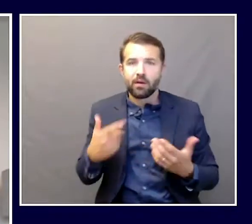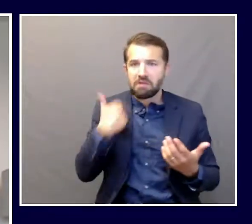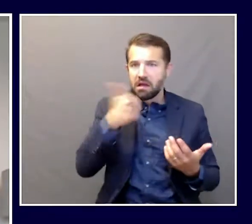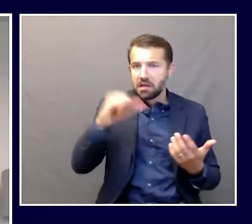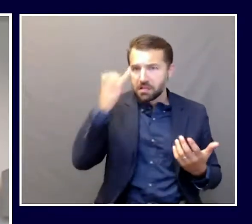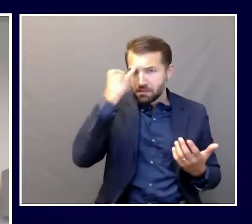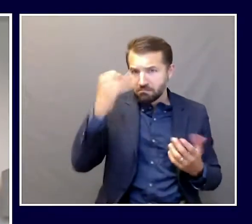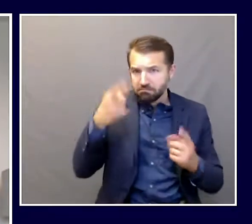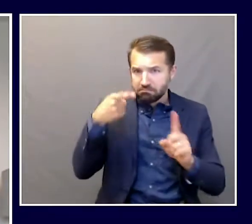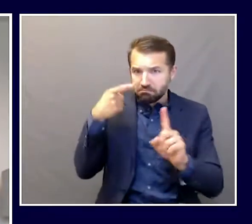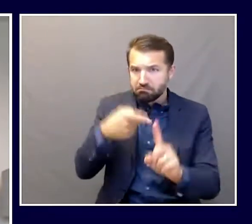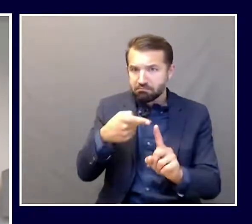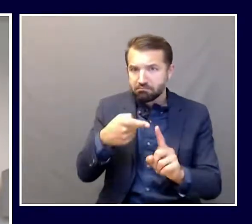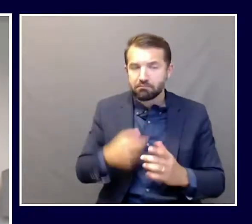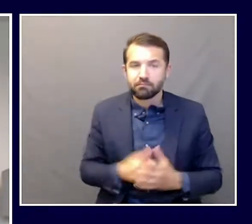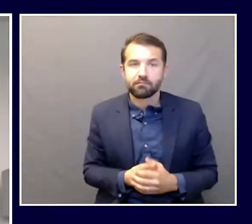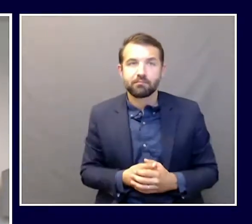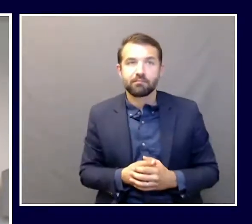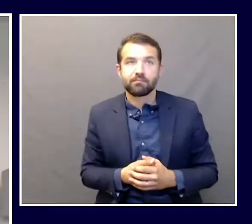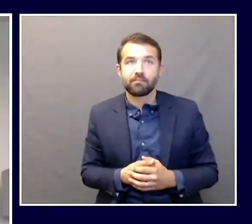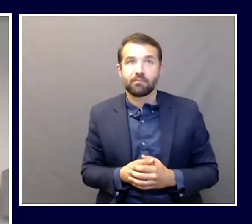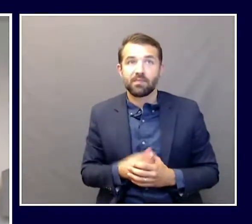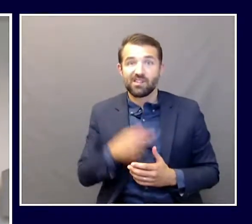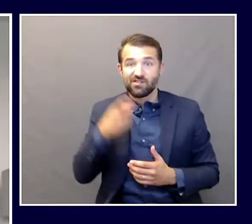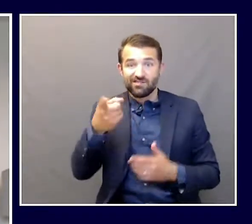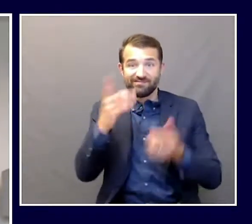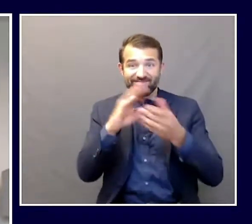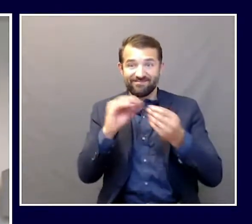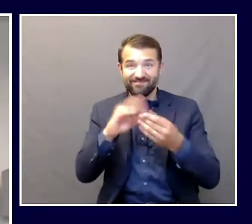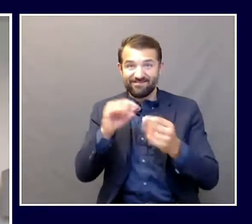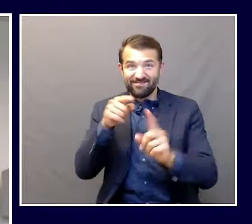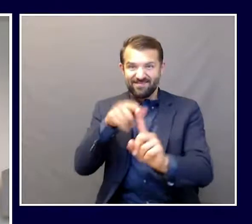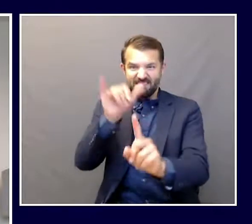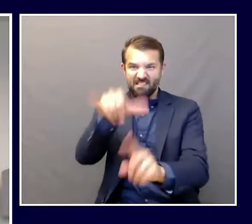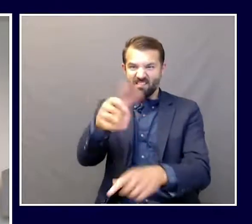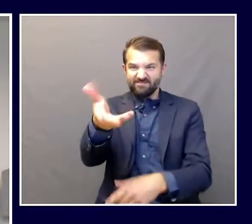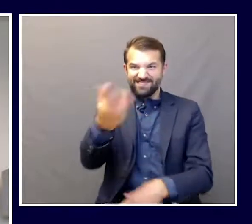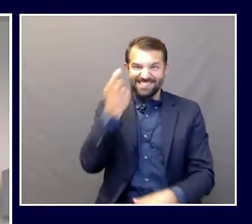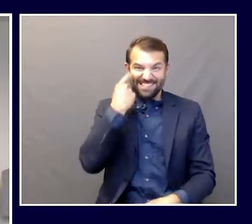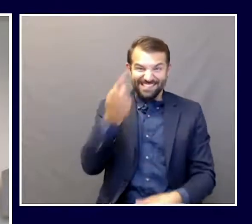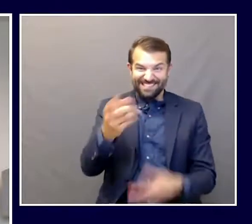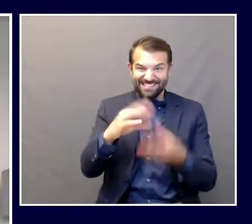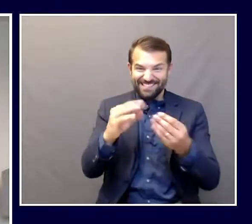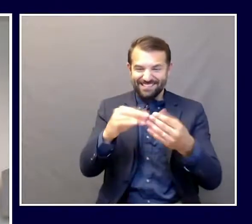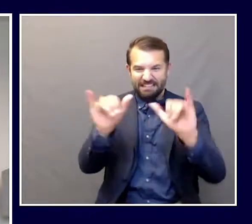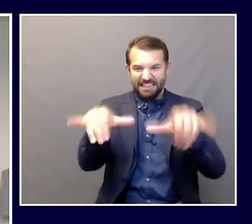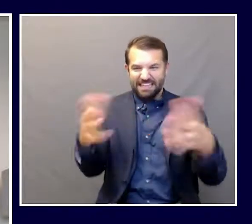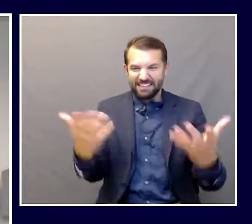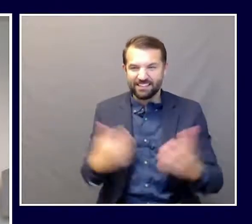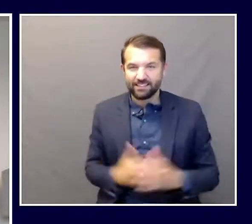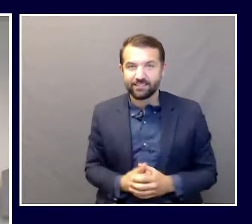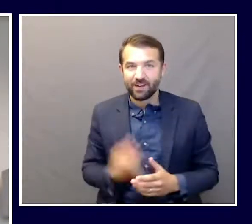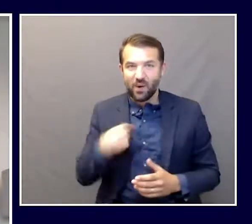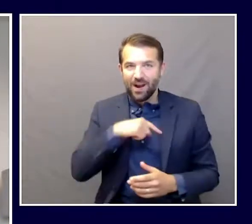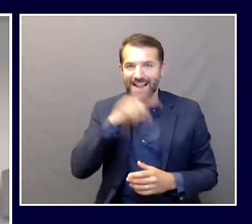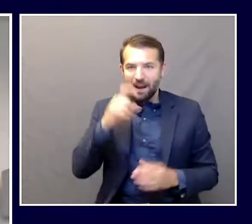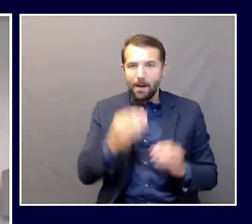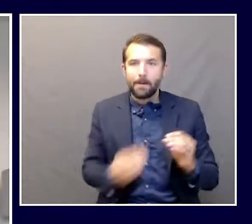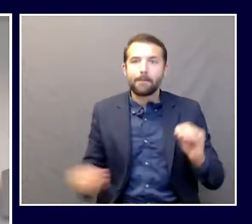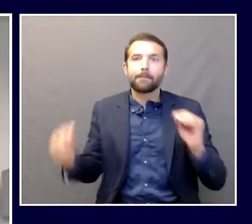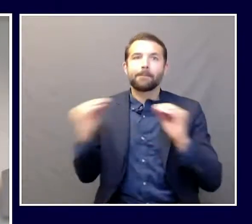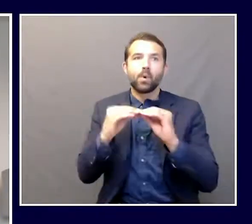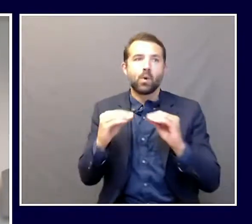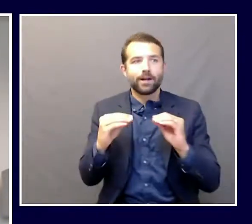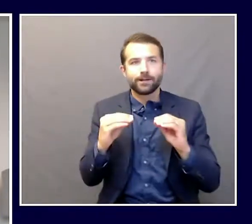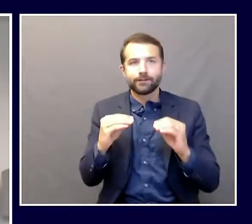what you noted. There's no question that there is a we've got more work to do in our outreach efforts to